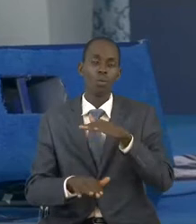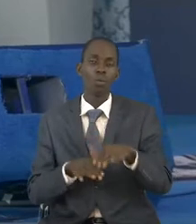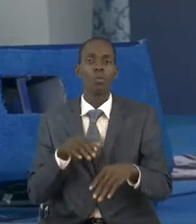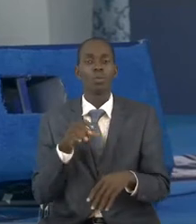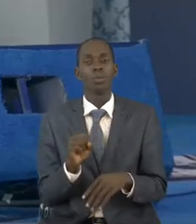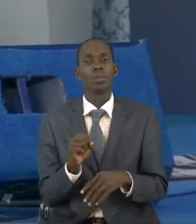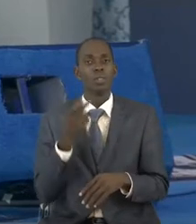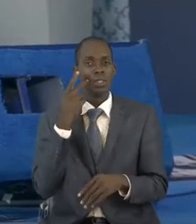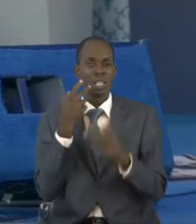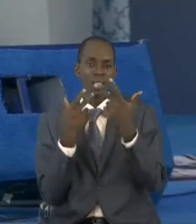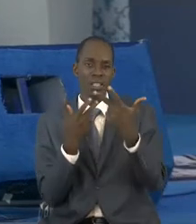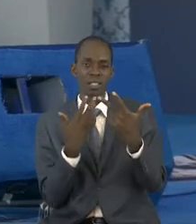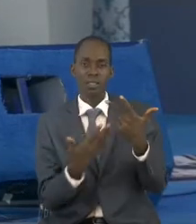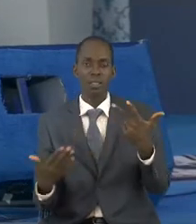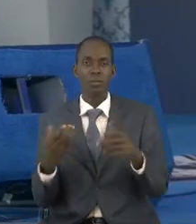things we're looking at.